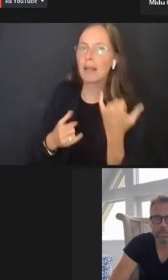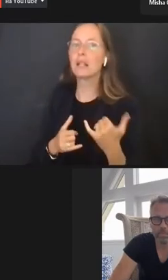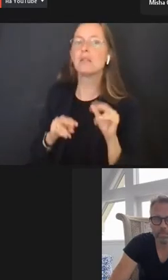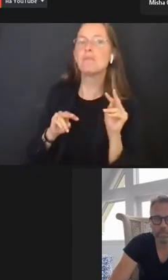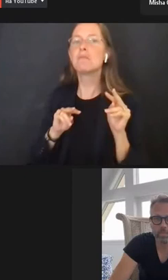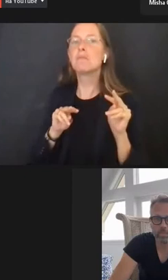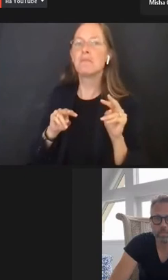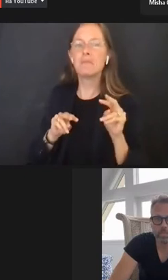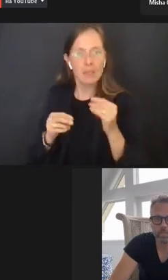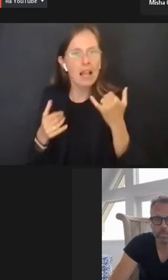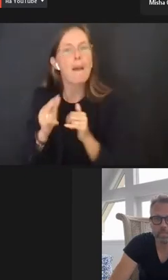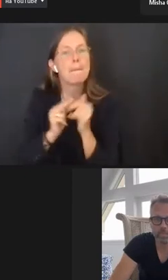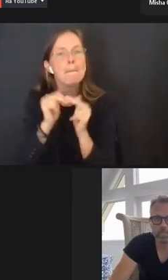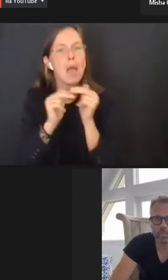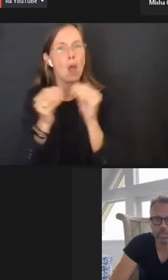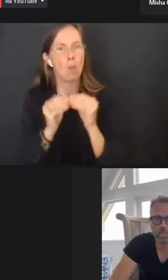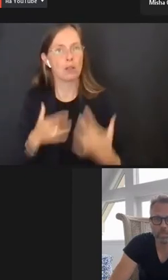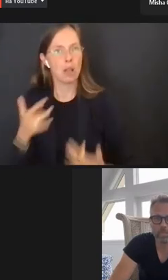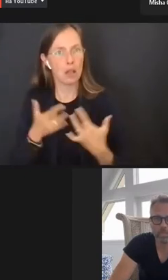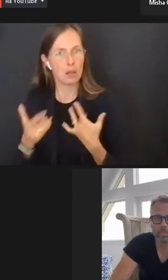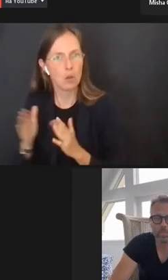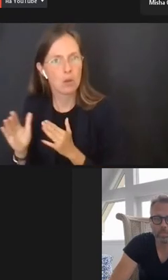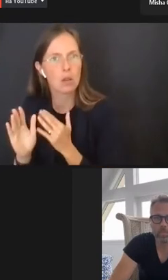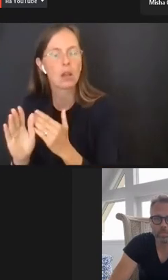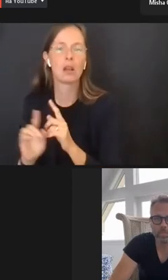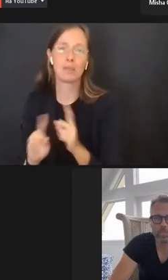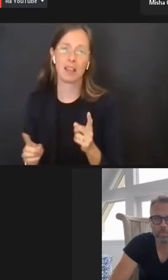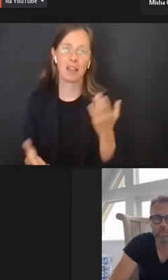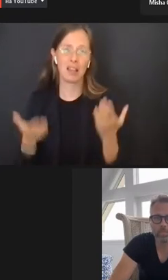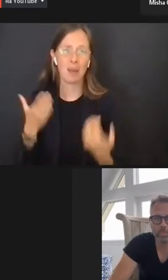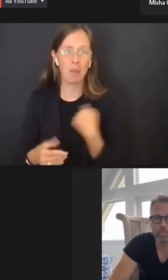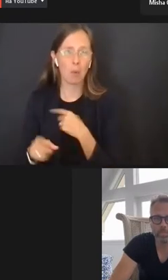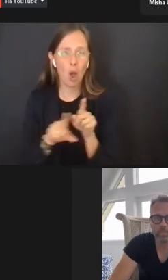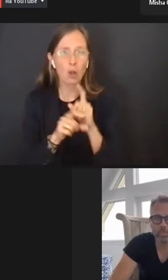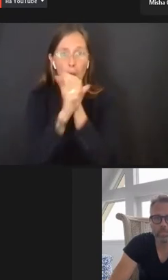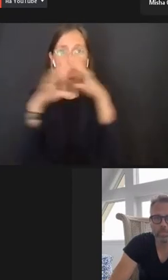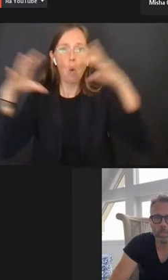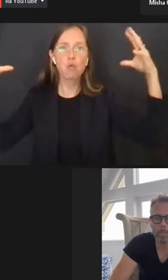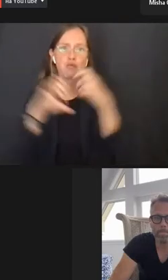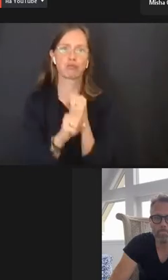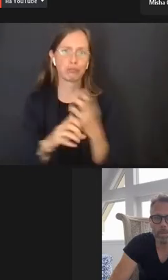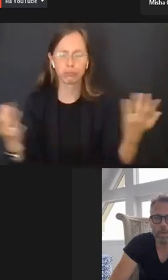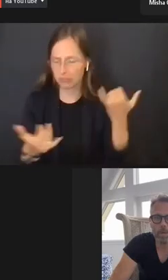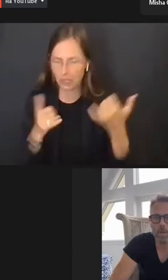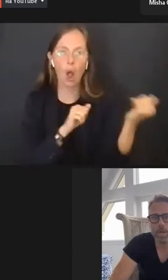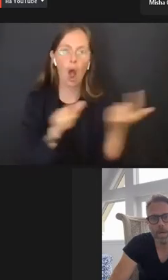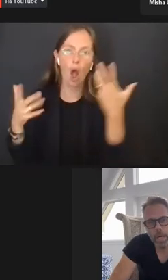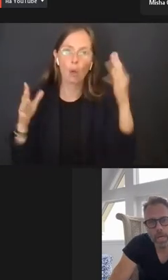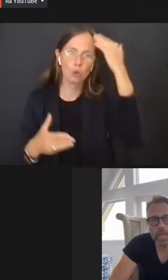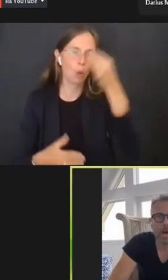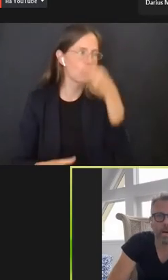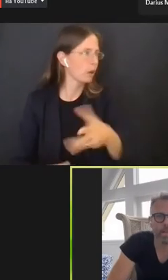And it's maybe building a little bit of tension or excitement. On the other hand, we may have just taken all the air out of the balloon. And when we get there, everybody already knows and they don't care